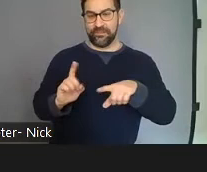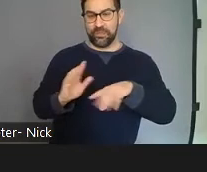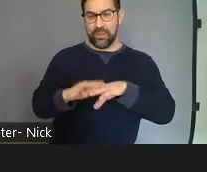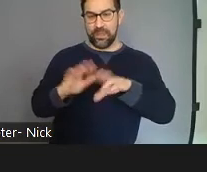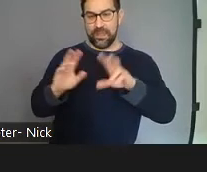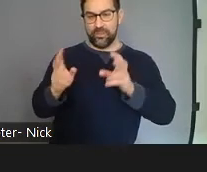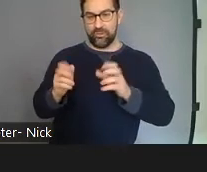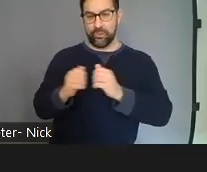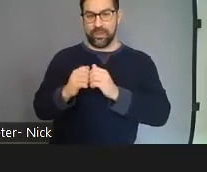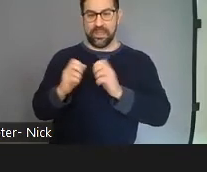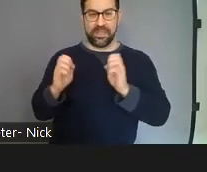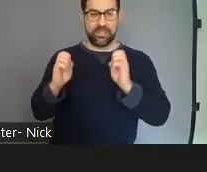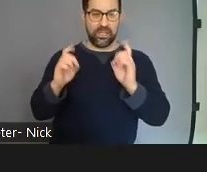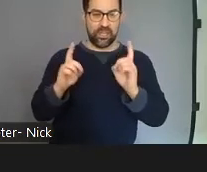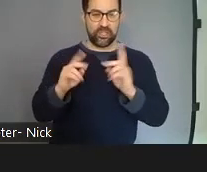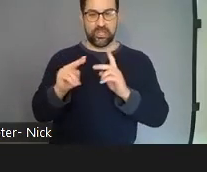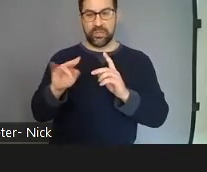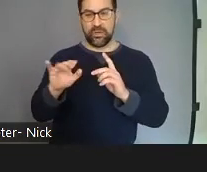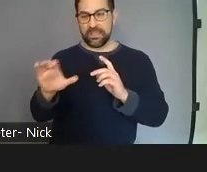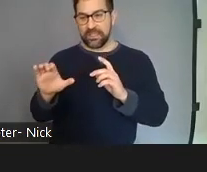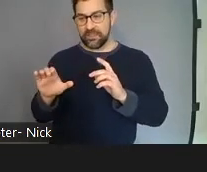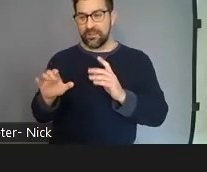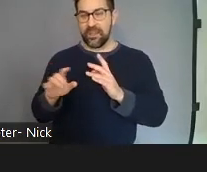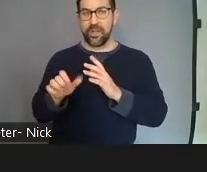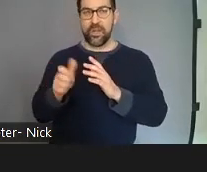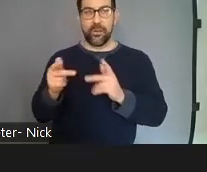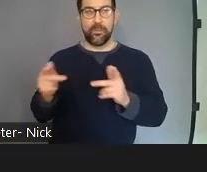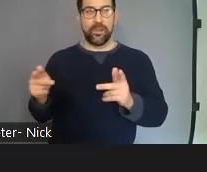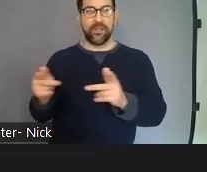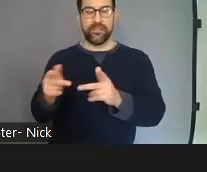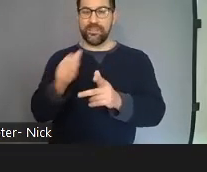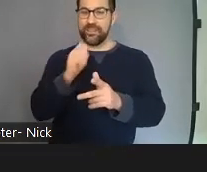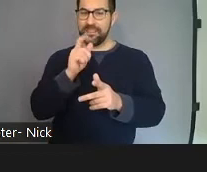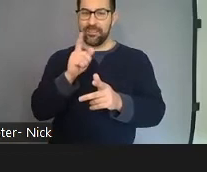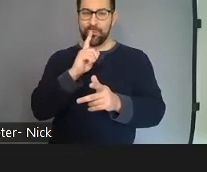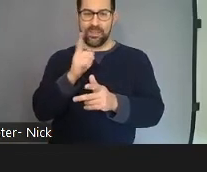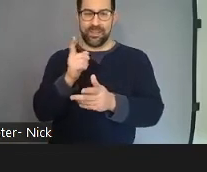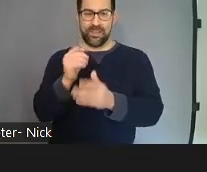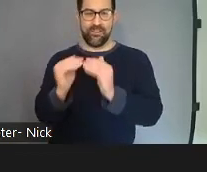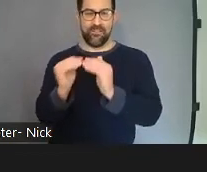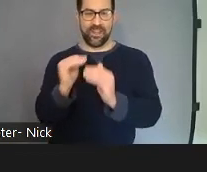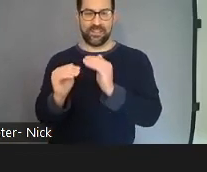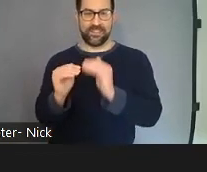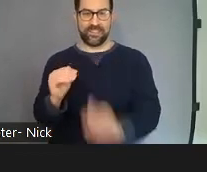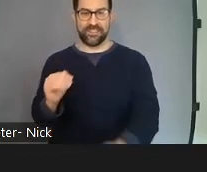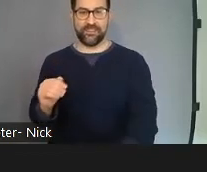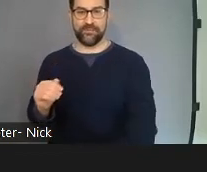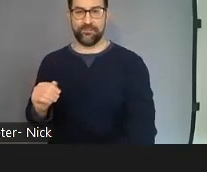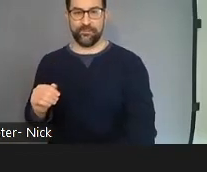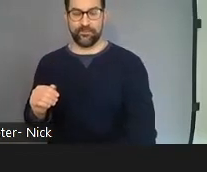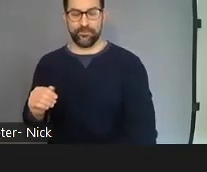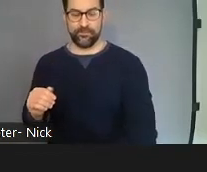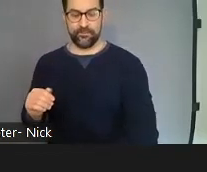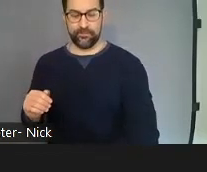with education in New York City and other places isn't actually going to fix the